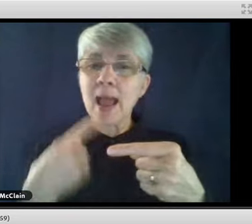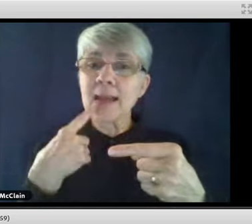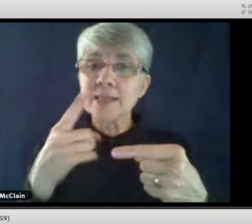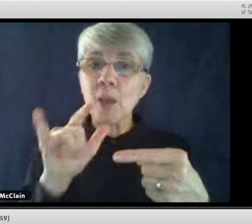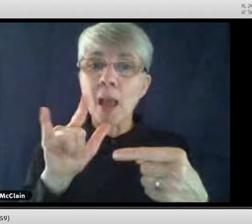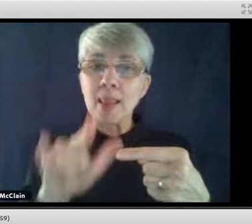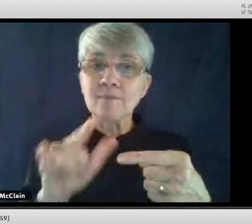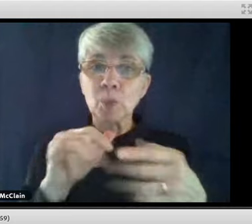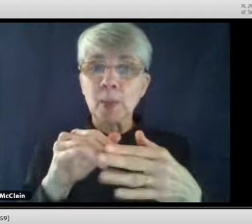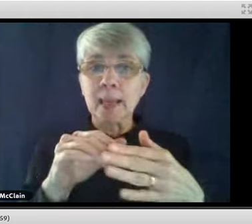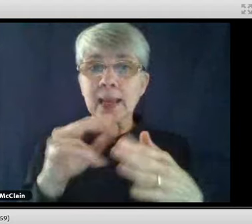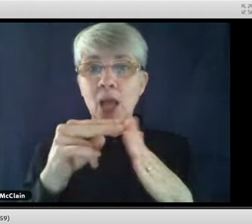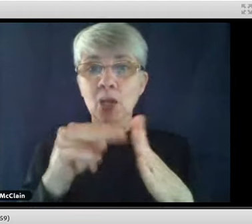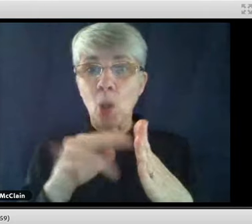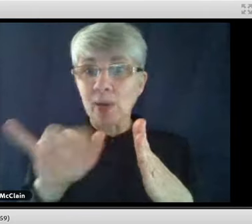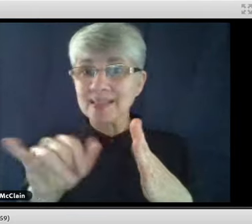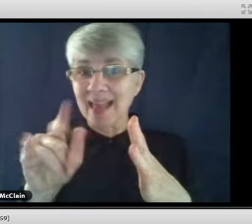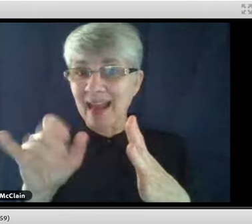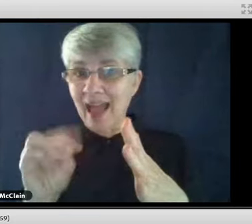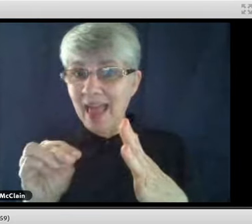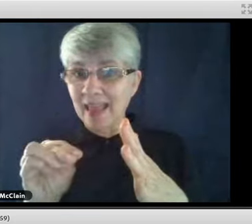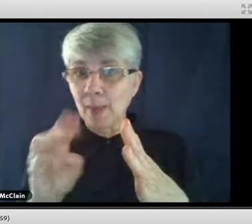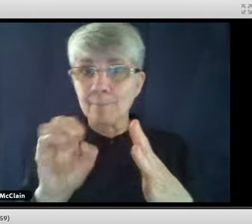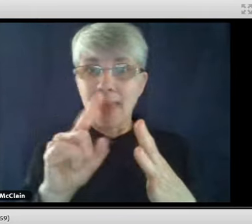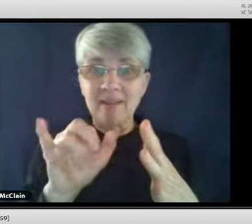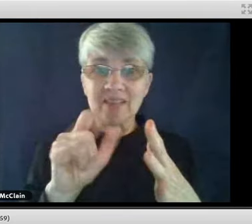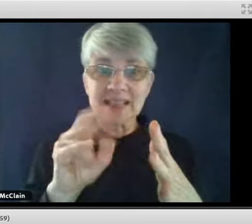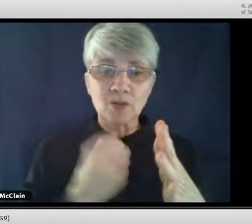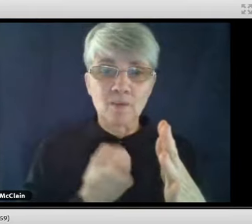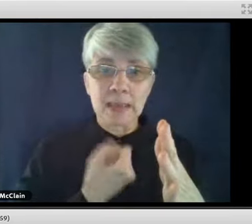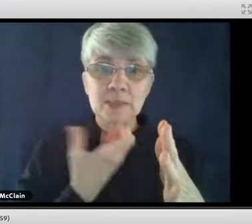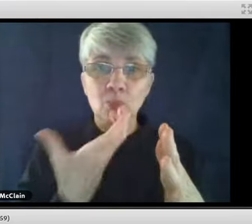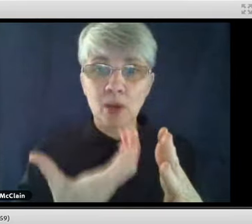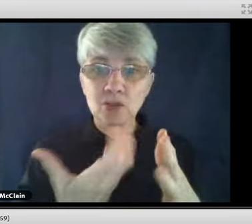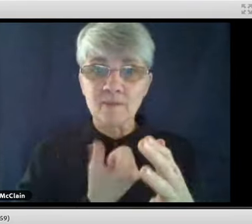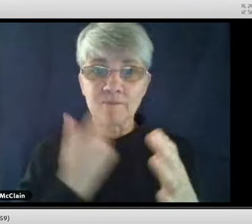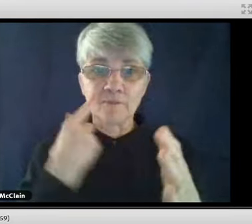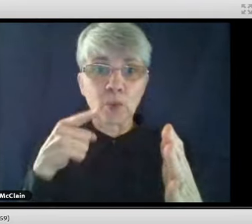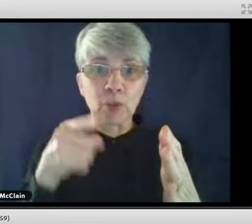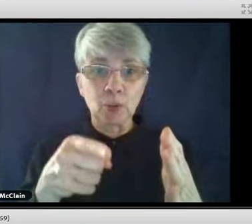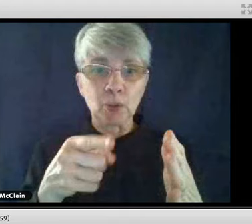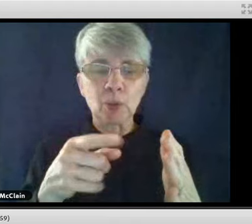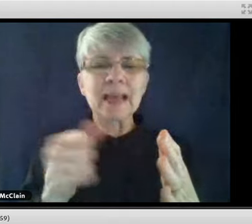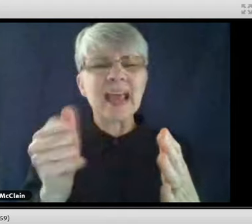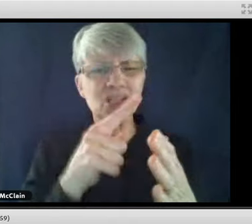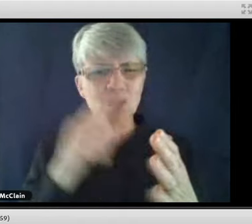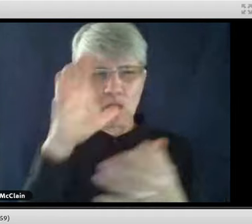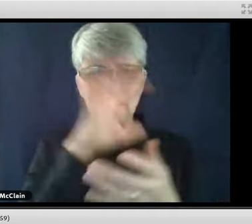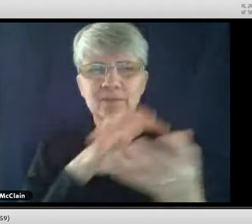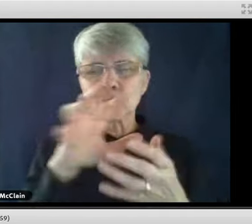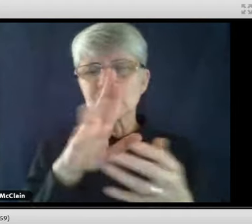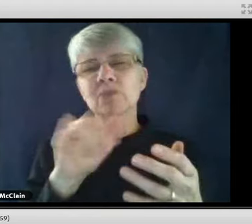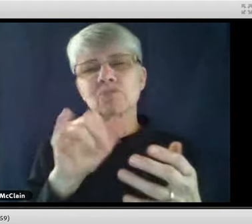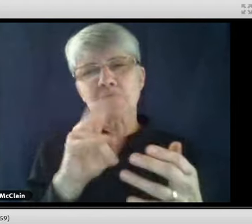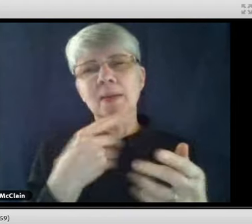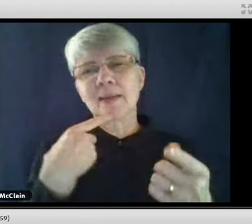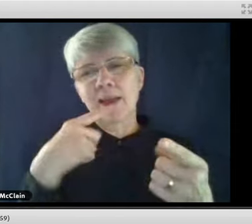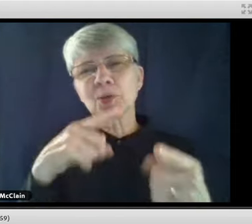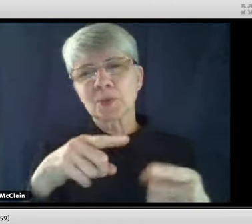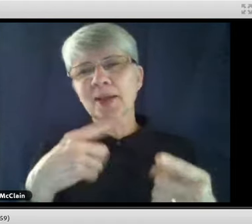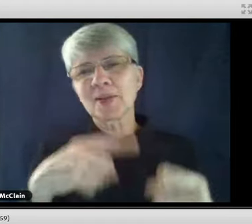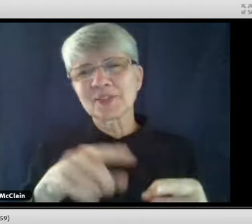in a note. Is it an item that's a manifestation of my expression of love for you? It is very confusing, Ryan. I agree. It is very